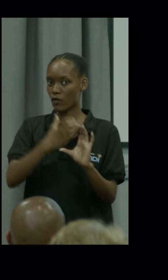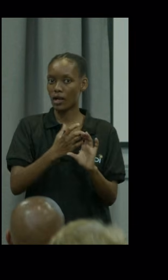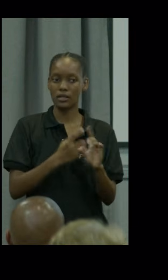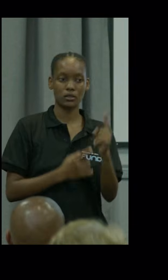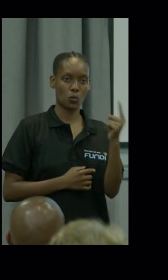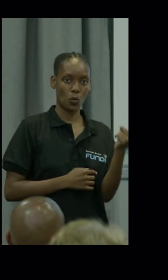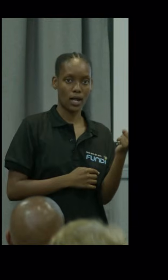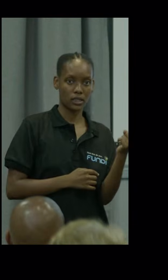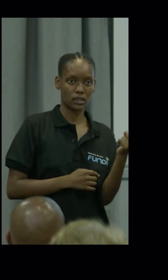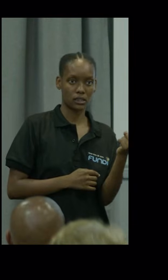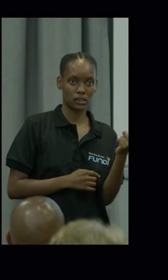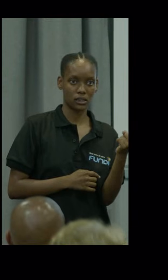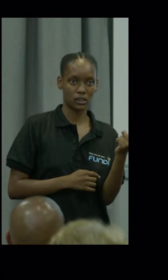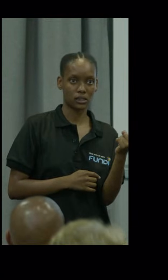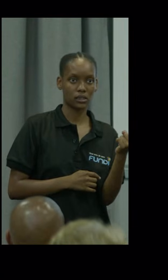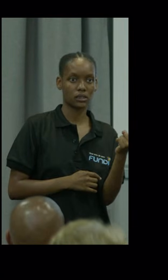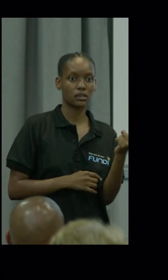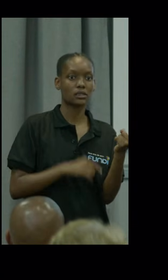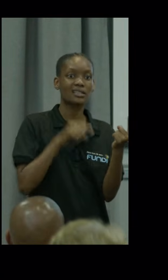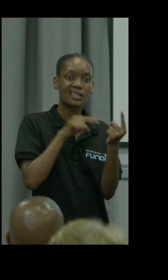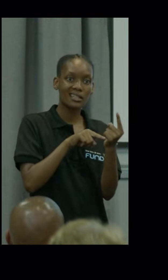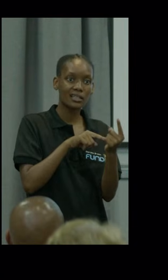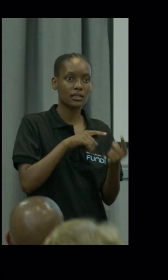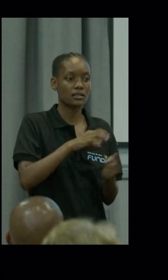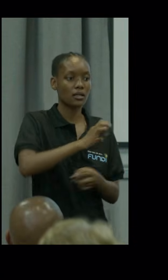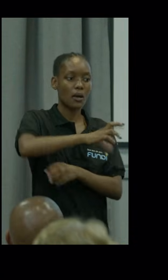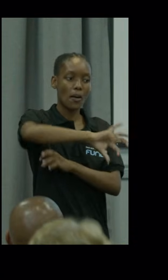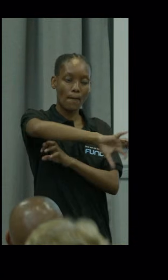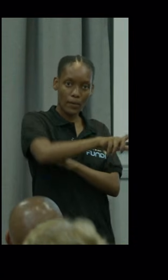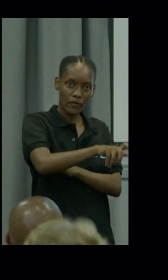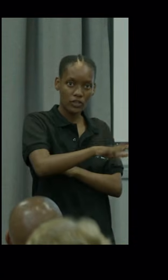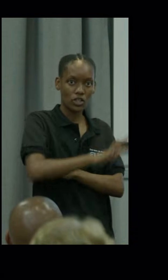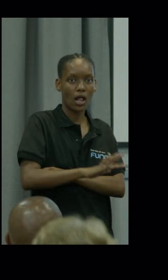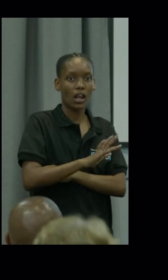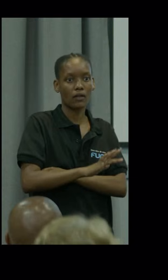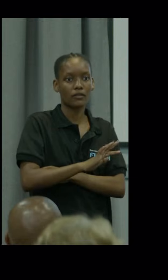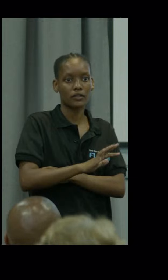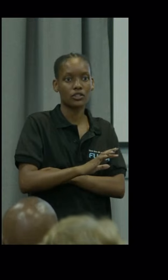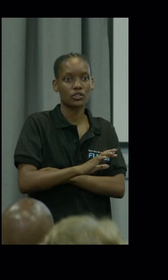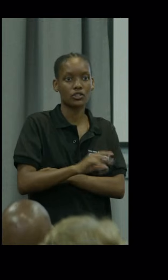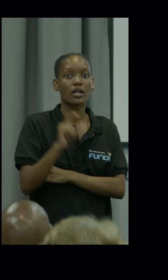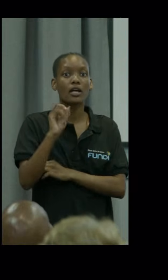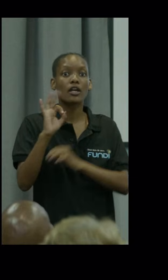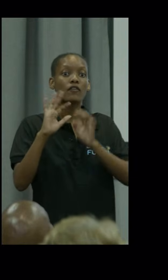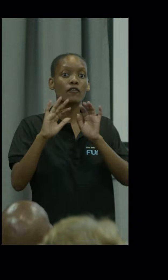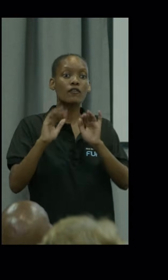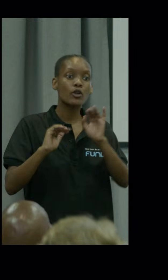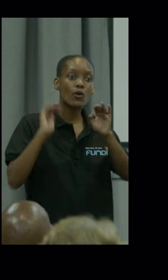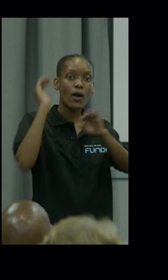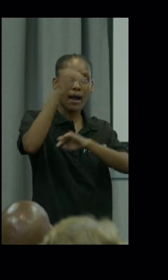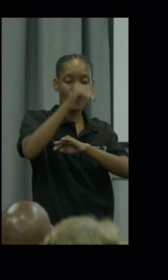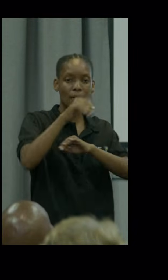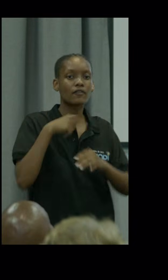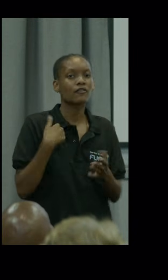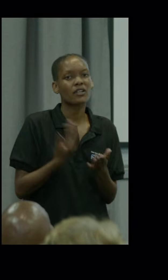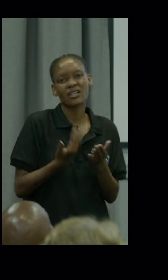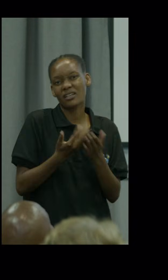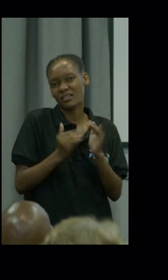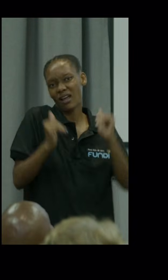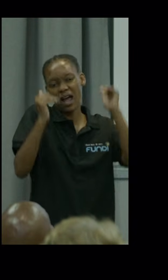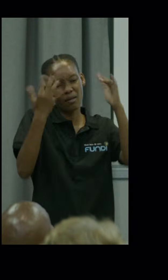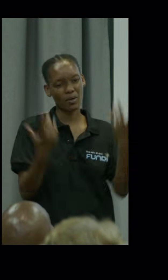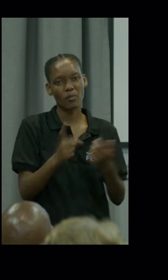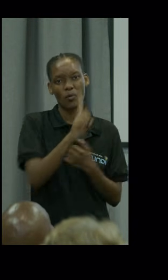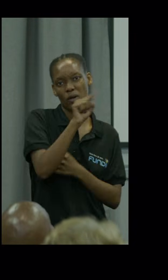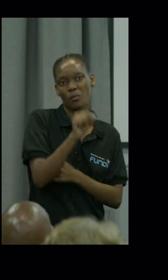1 as being on the provincial average. If you're above the provincial average, you could be as high as 1.1. If